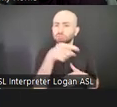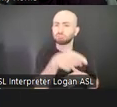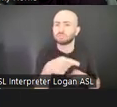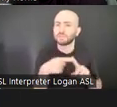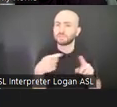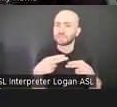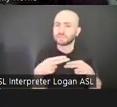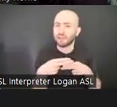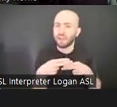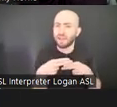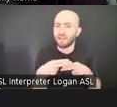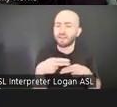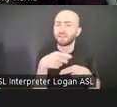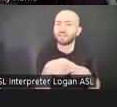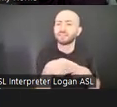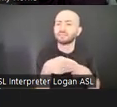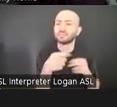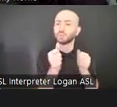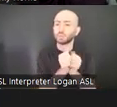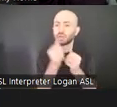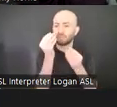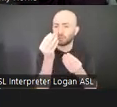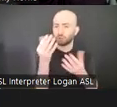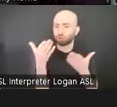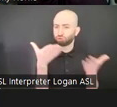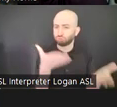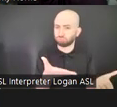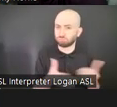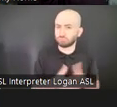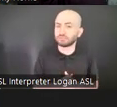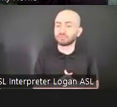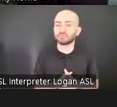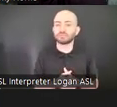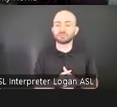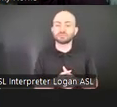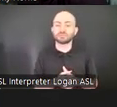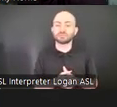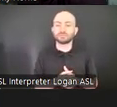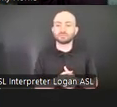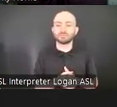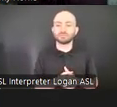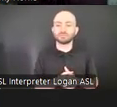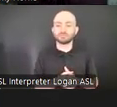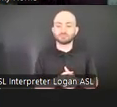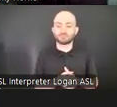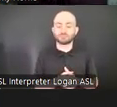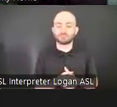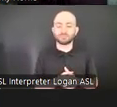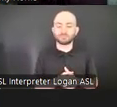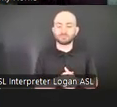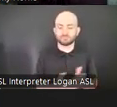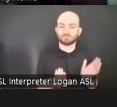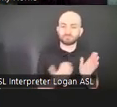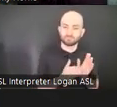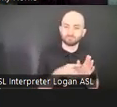the info on the screen you can contact us with the